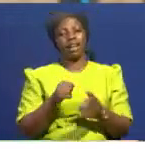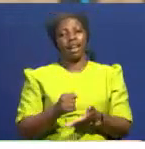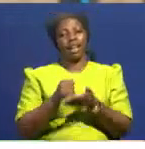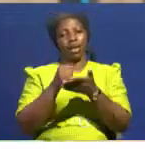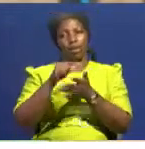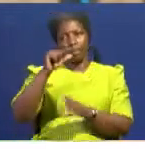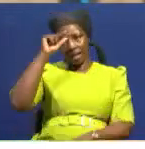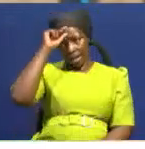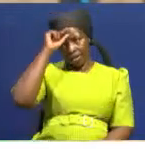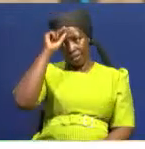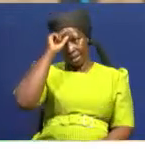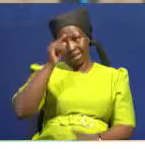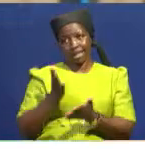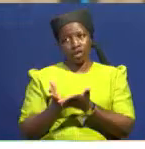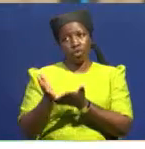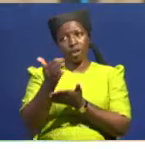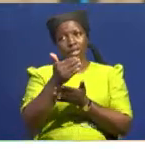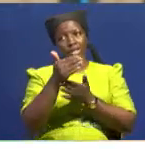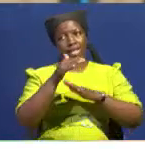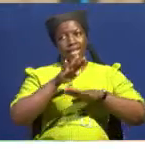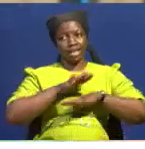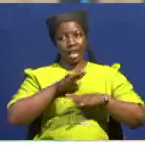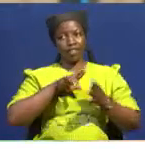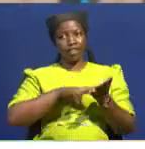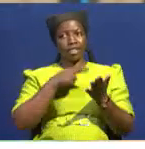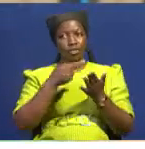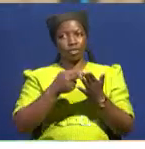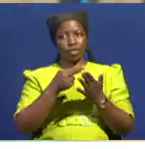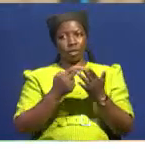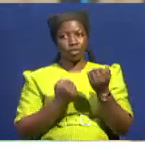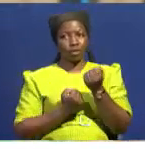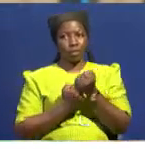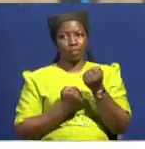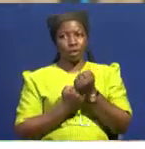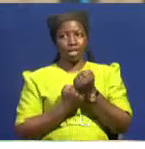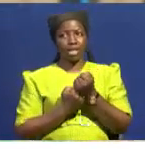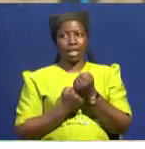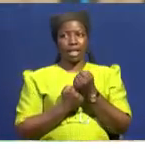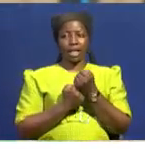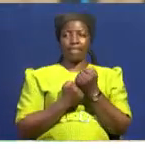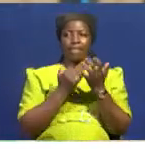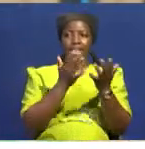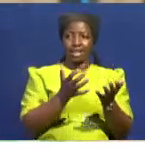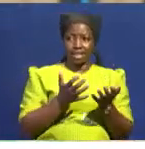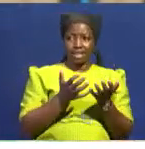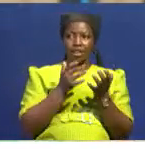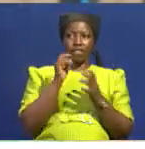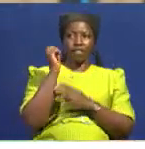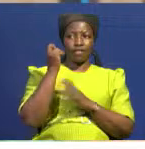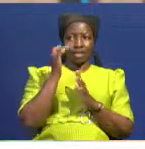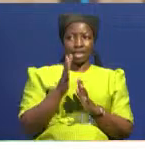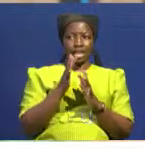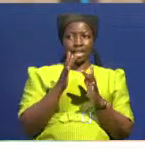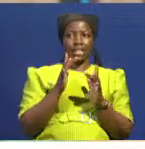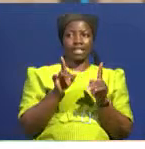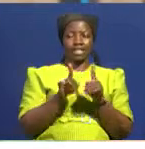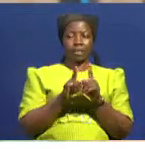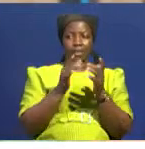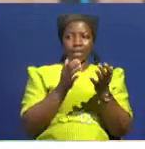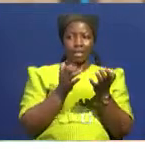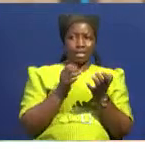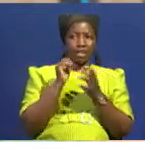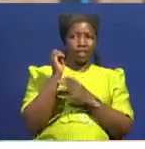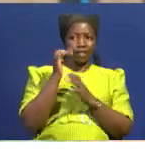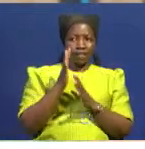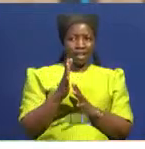government in raising enough resources to take care of these the needs of Kenyans. And to the needs of Kenyans,